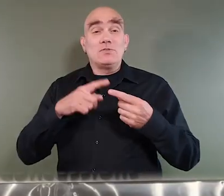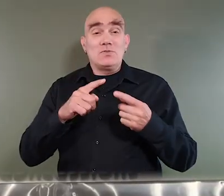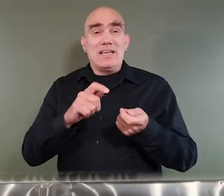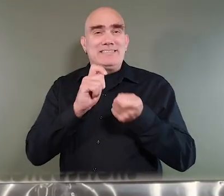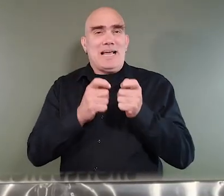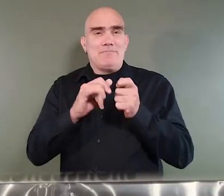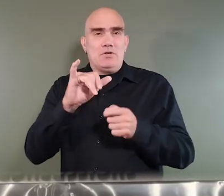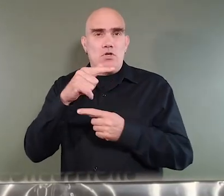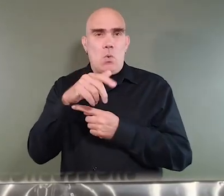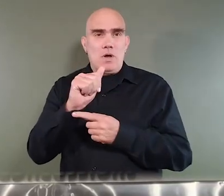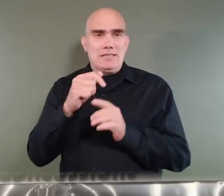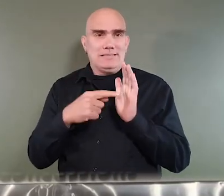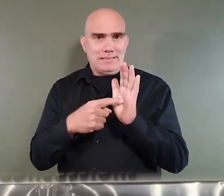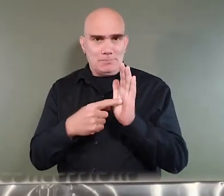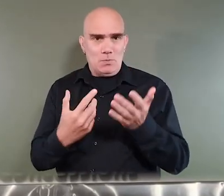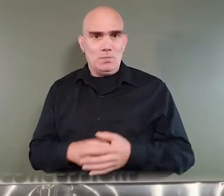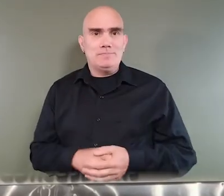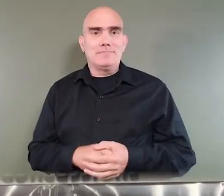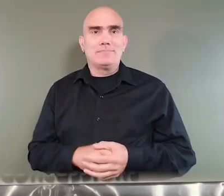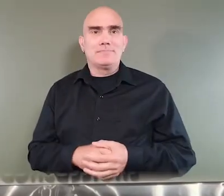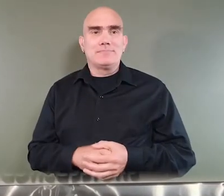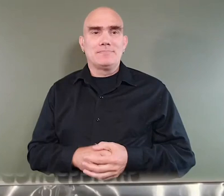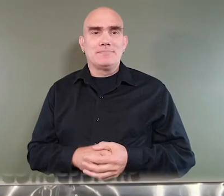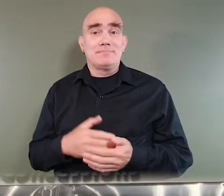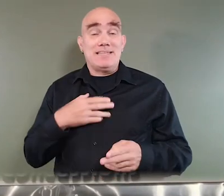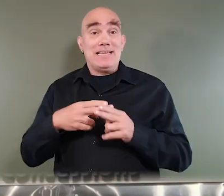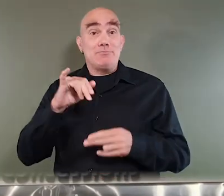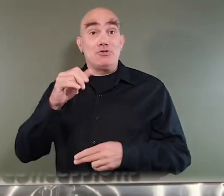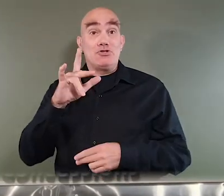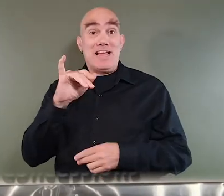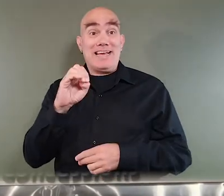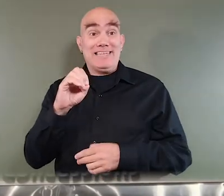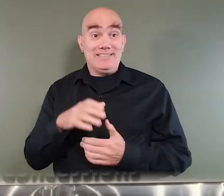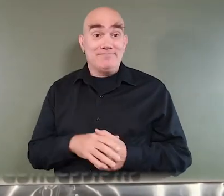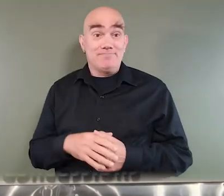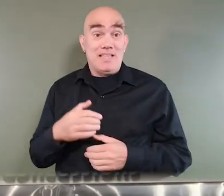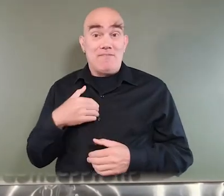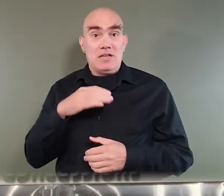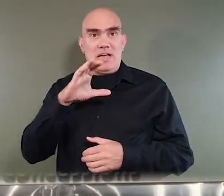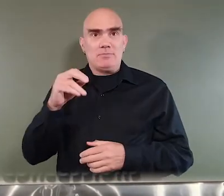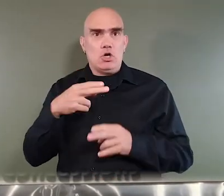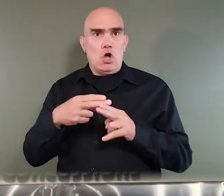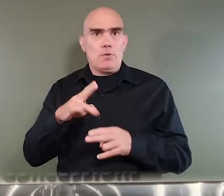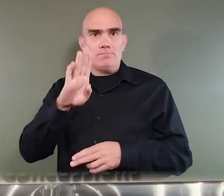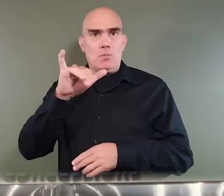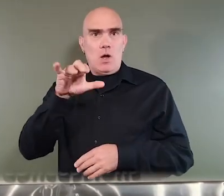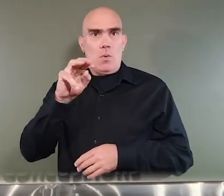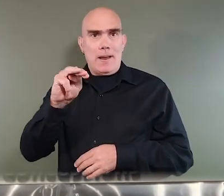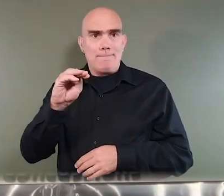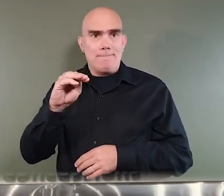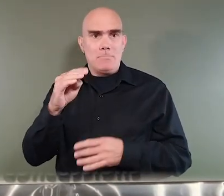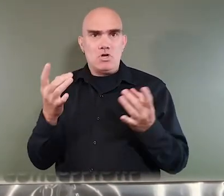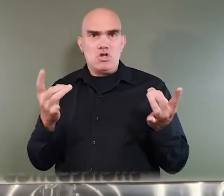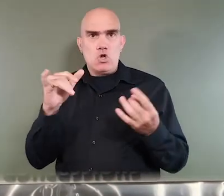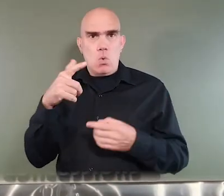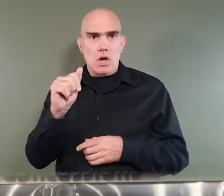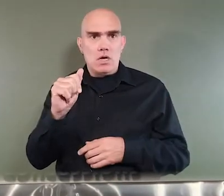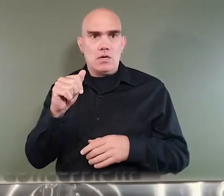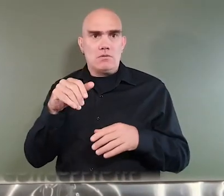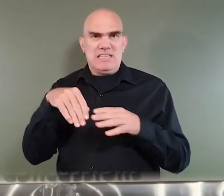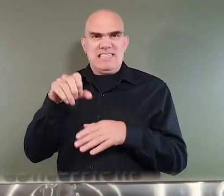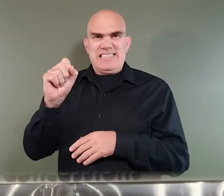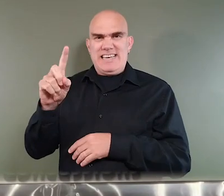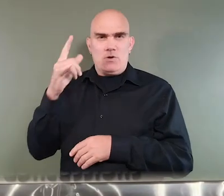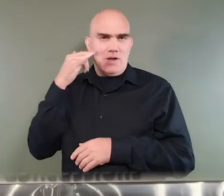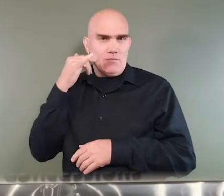Welcome to the Adaptive Yoga demo. My name is Jackie. I have a company called BYOM Yoga out in San Diego, California,